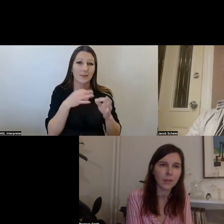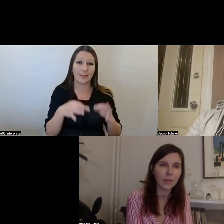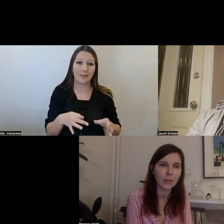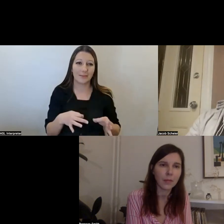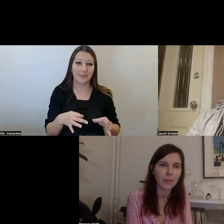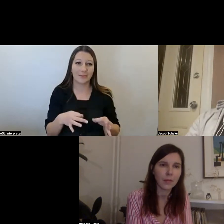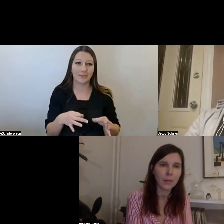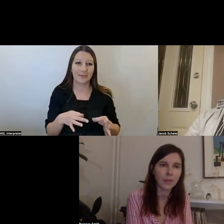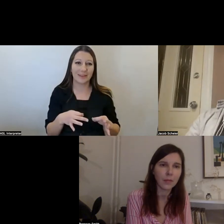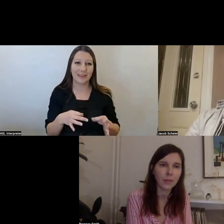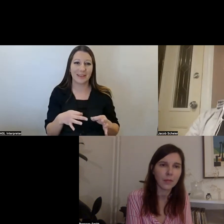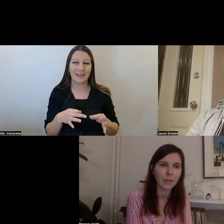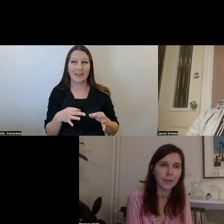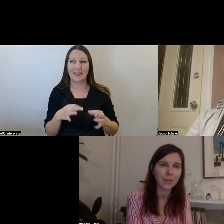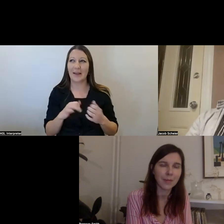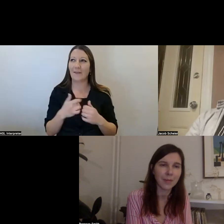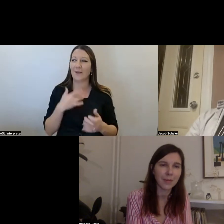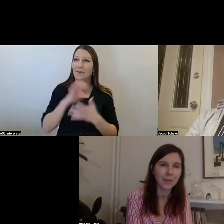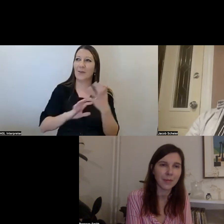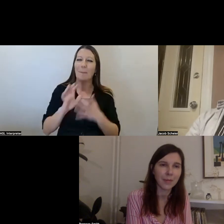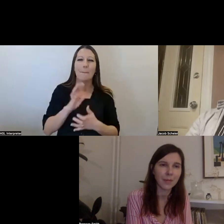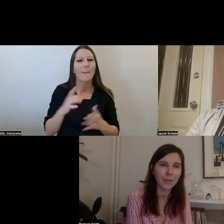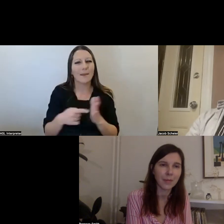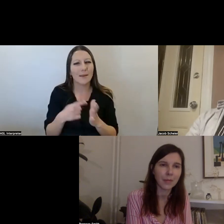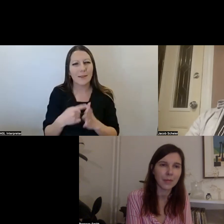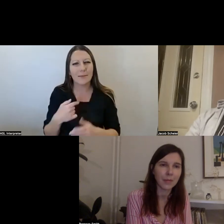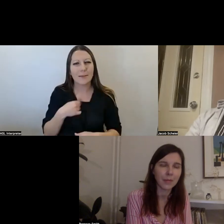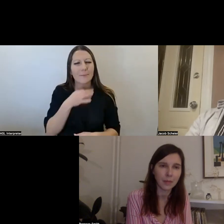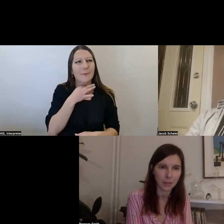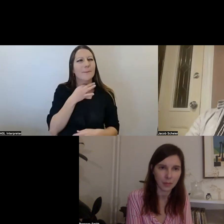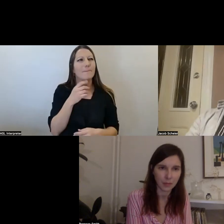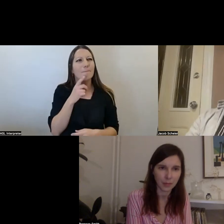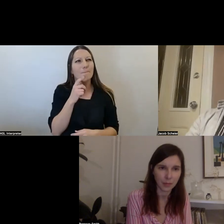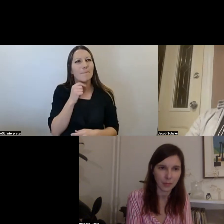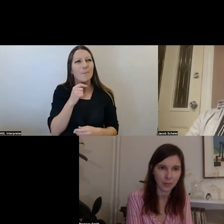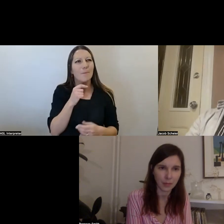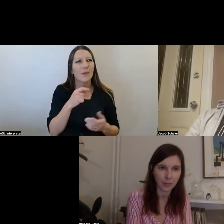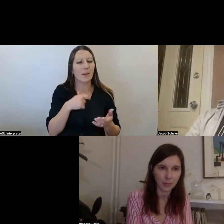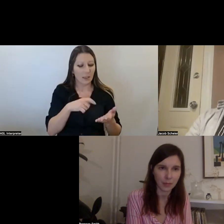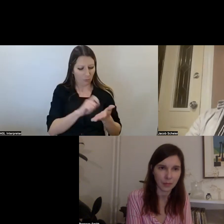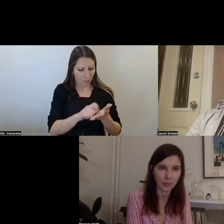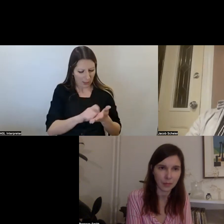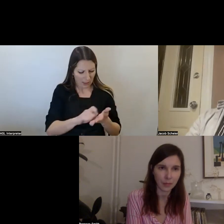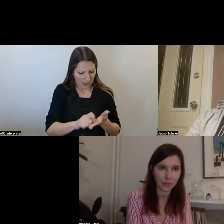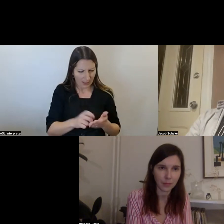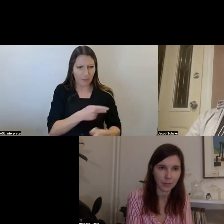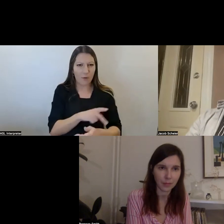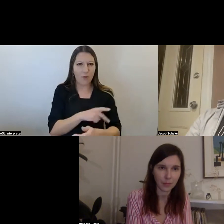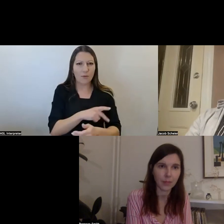my confusion over this. And sometimes I wonder if writing all those poems made the depression last longer because I went